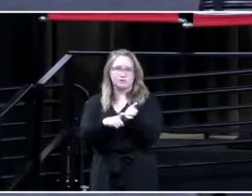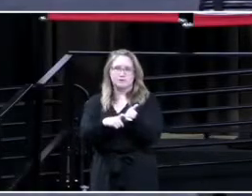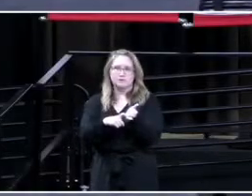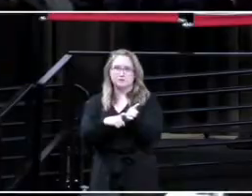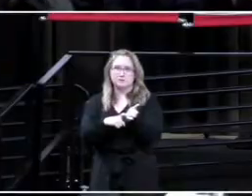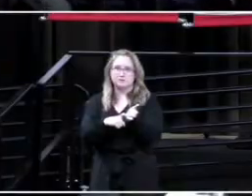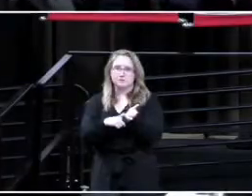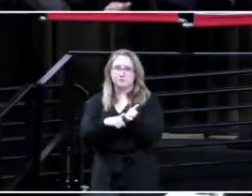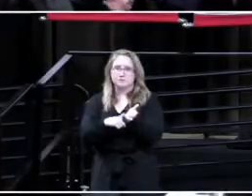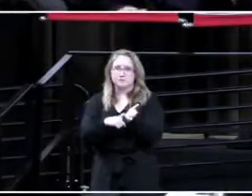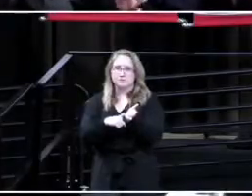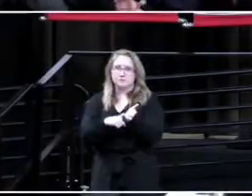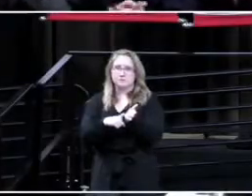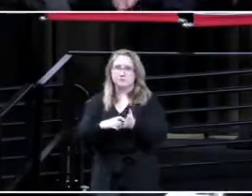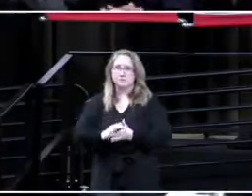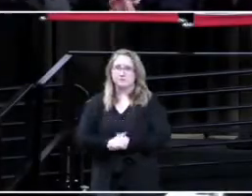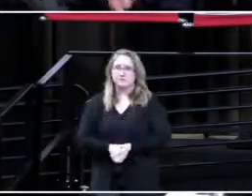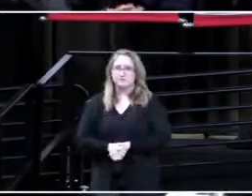recognized.